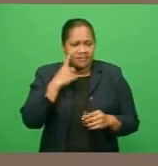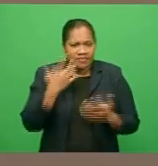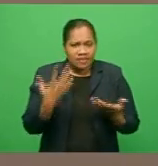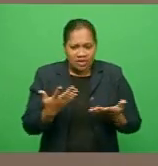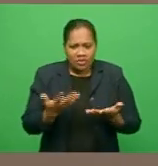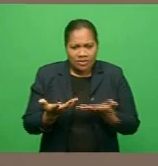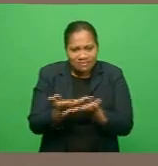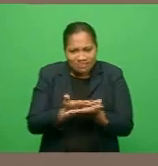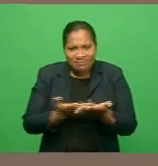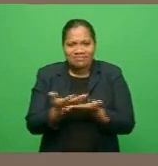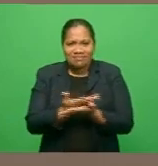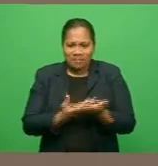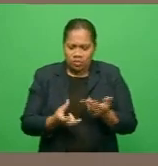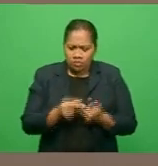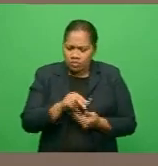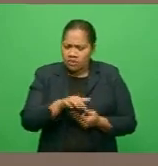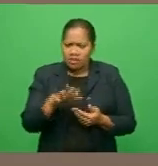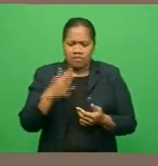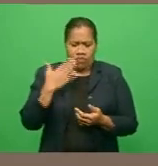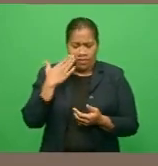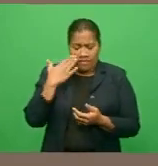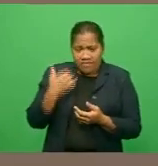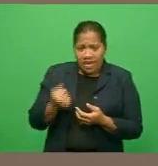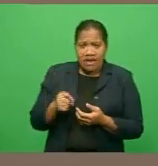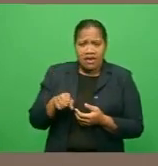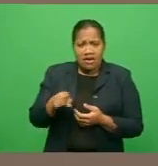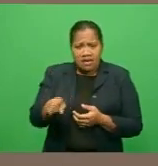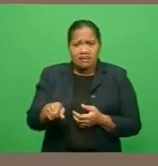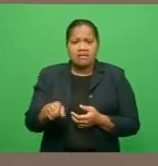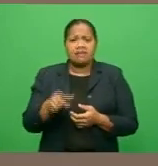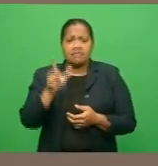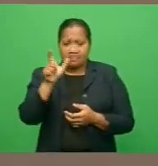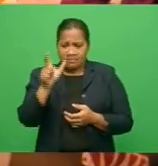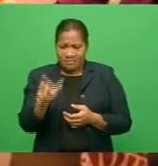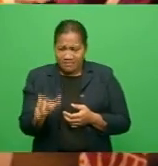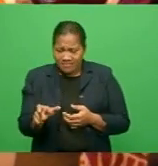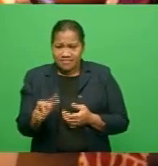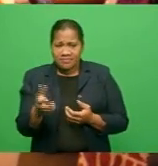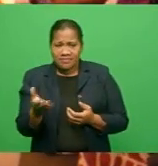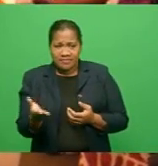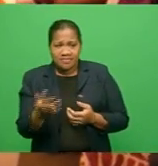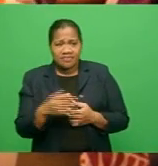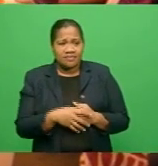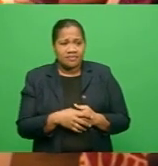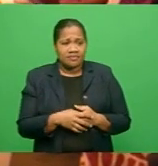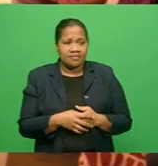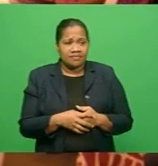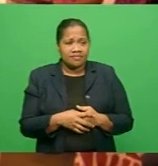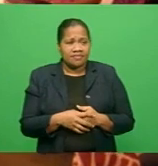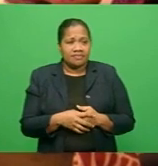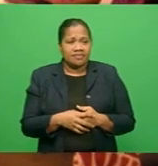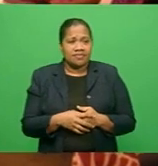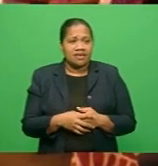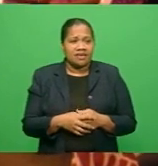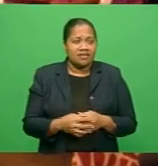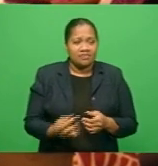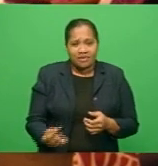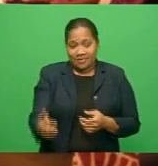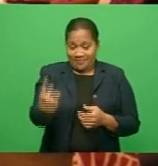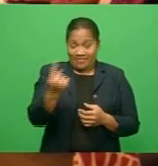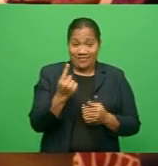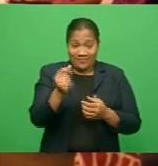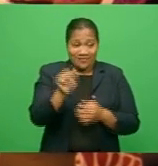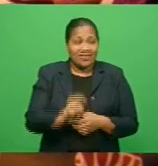them. And when we find that the parties have come to a space where they're